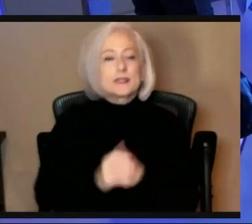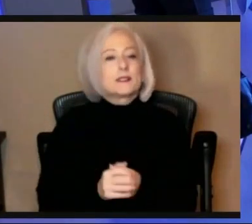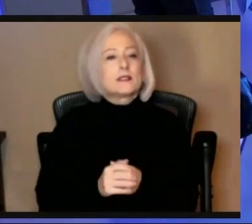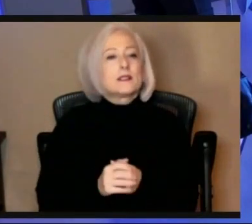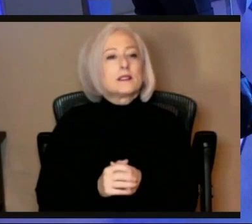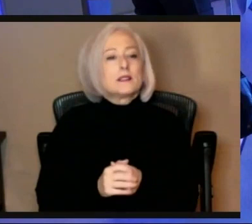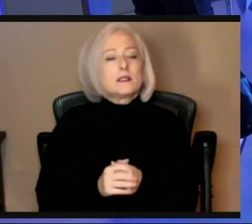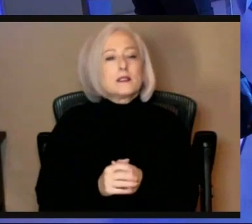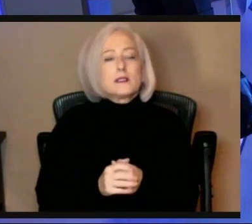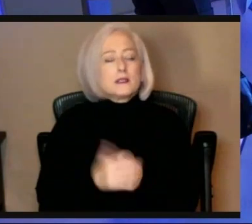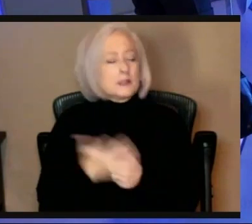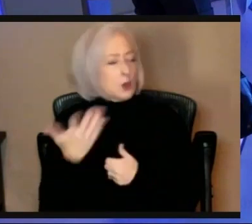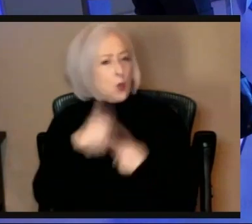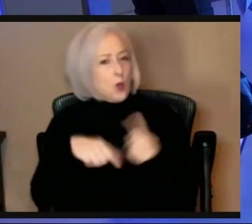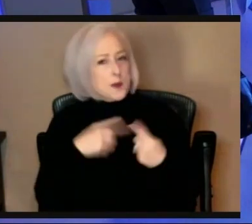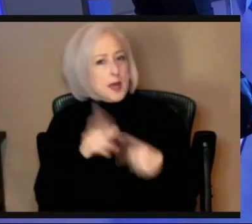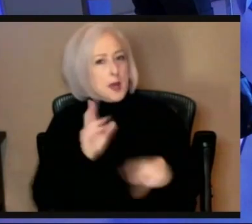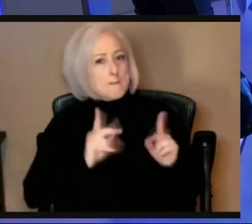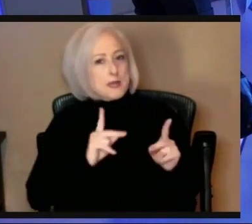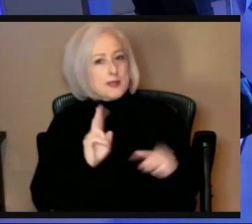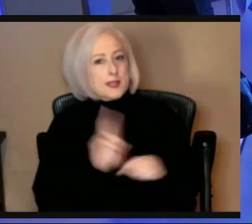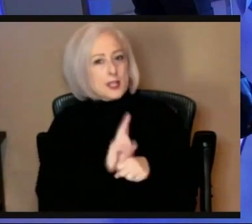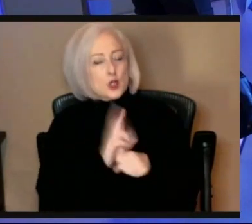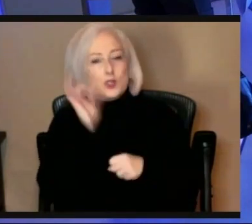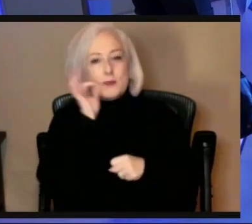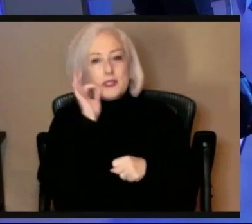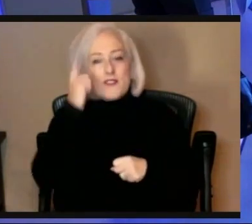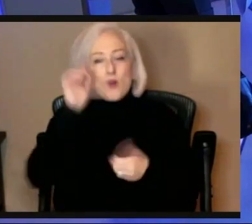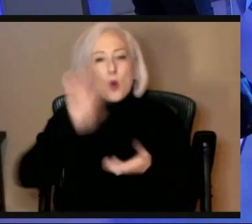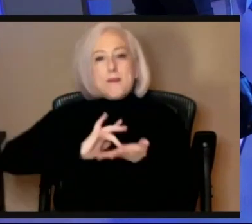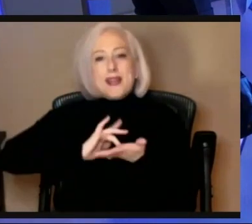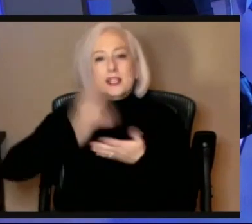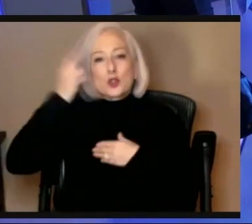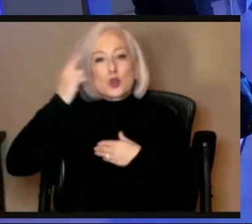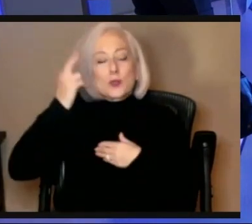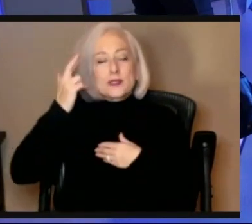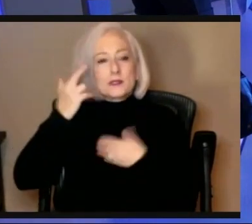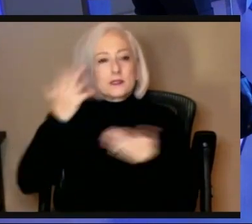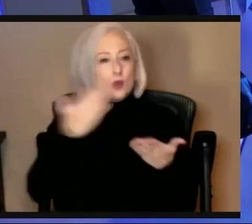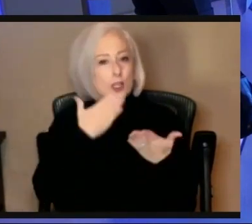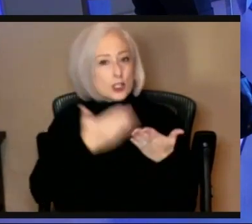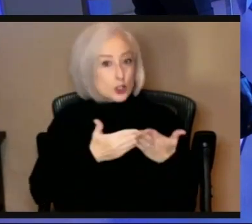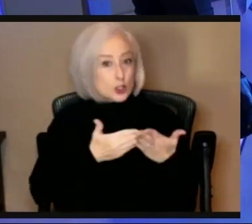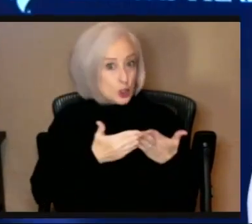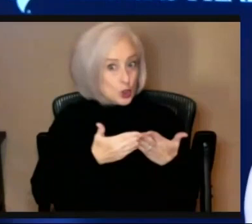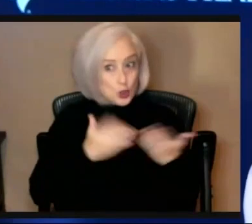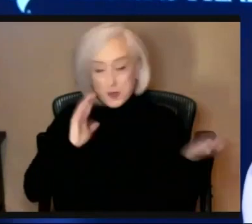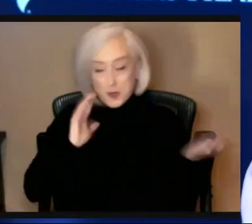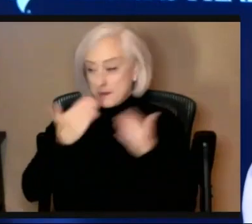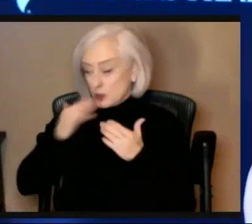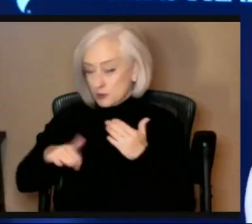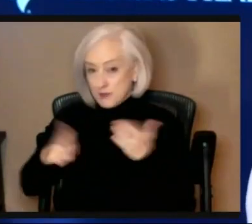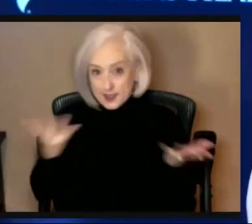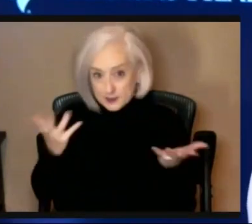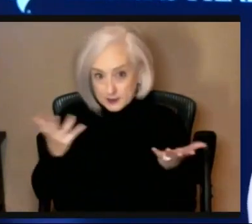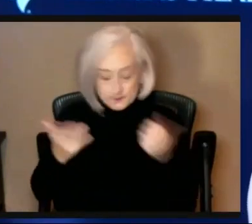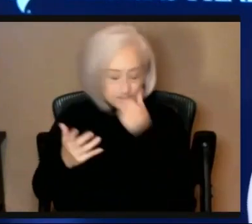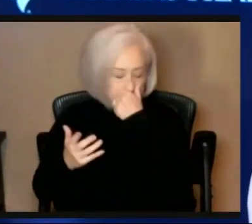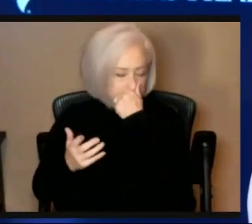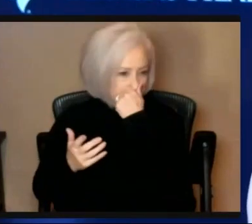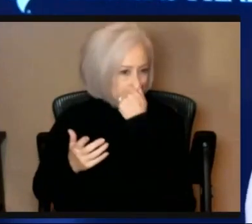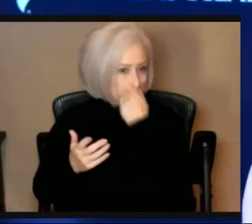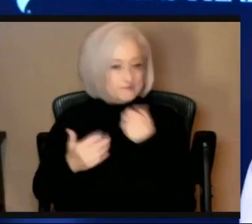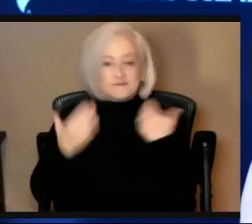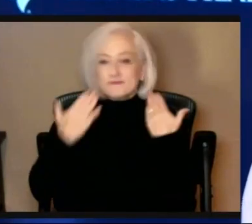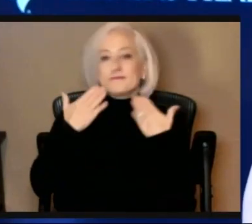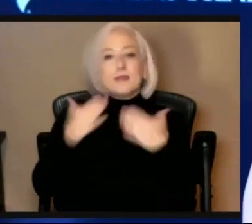what about people who are using marijuana for medicinal purposes? What does the good outweigh the bad? Couldn't tell you. It has to deal with the specifics of